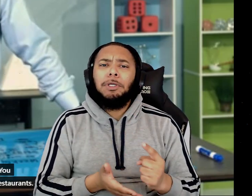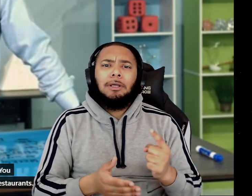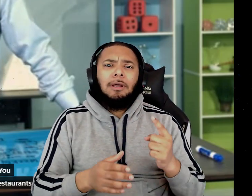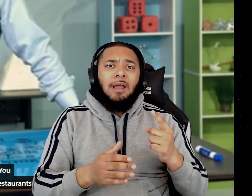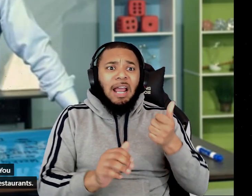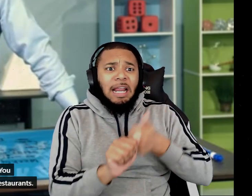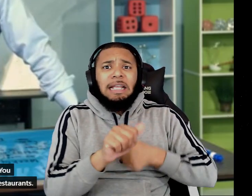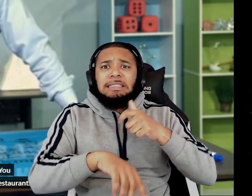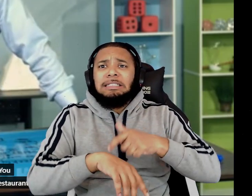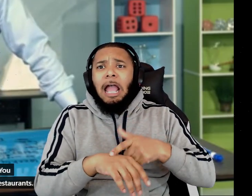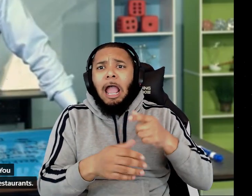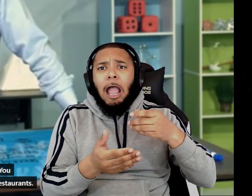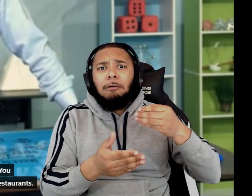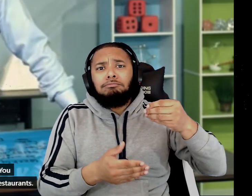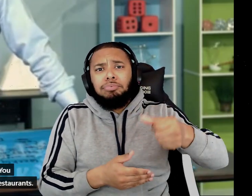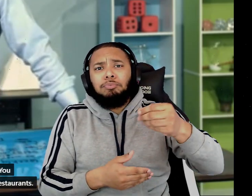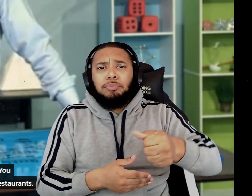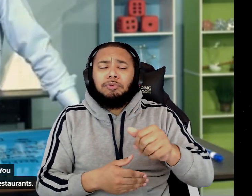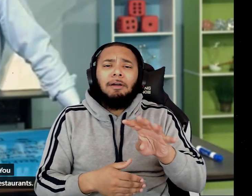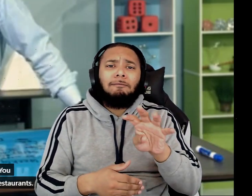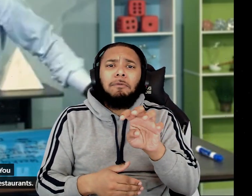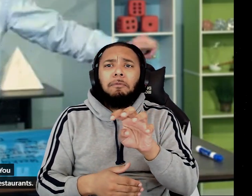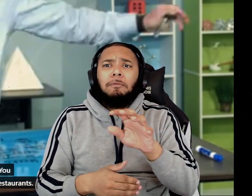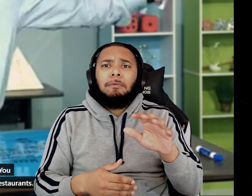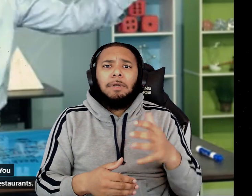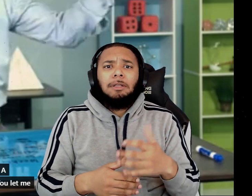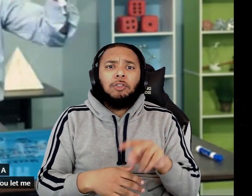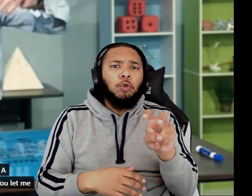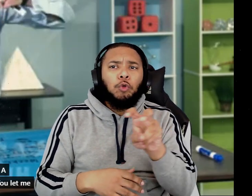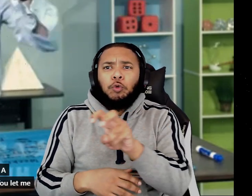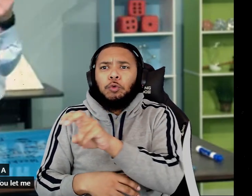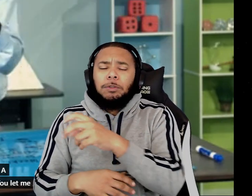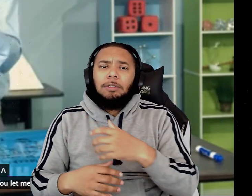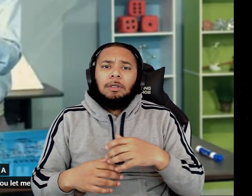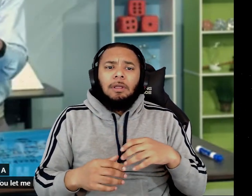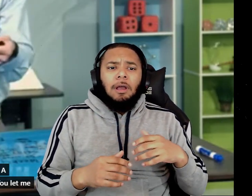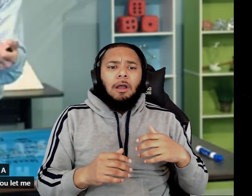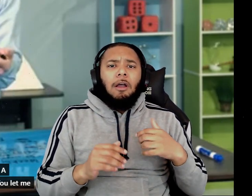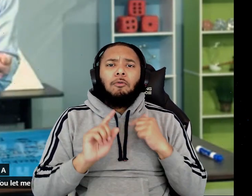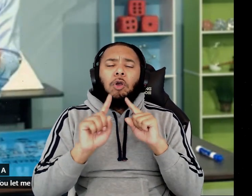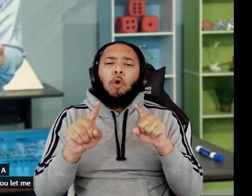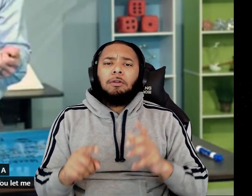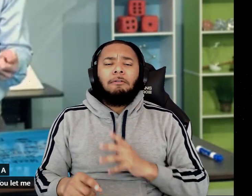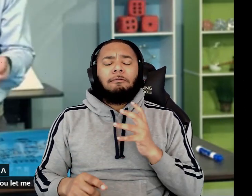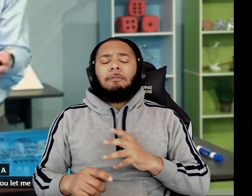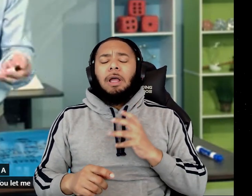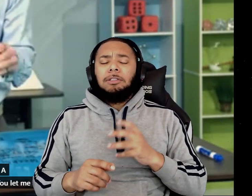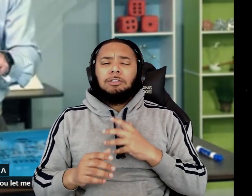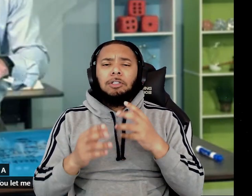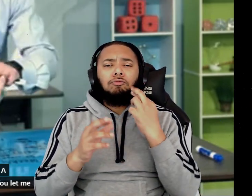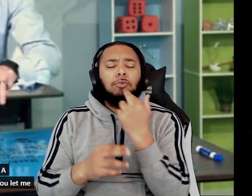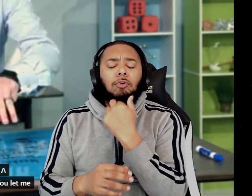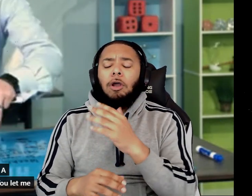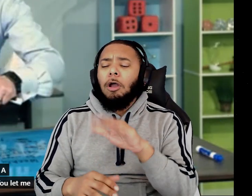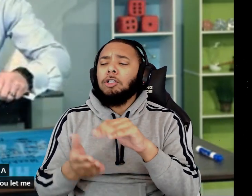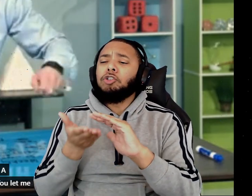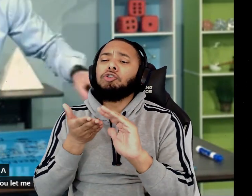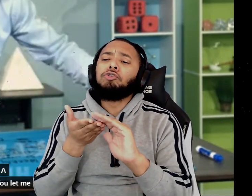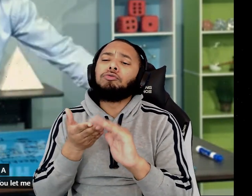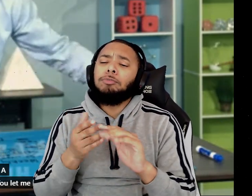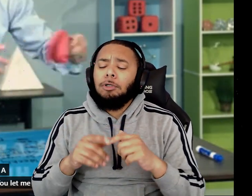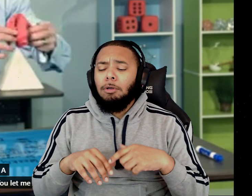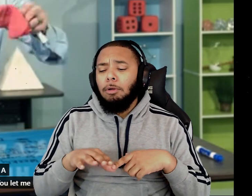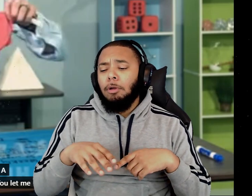each time, you know, going to fine Michelin star restaurants, and you just, excuse me, sir or ma'am, you dropped